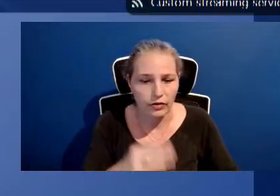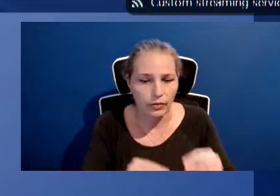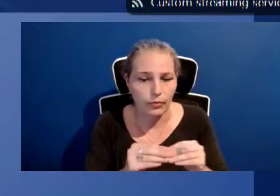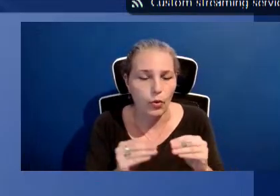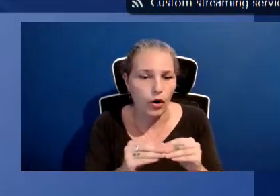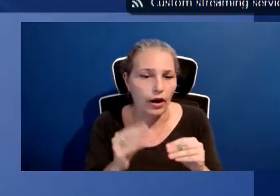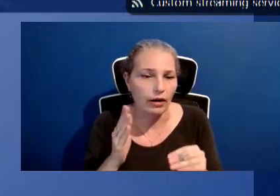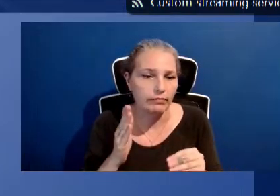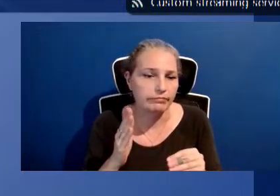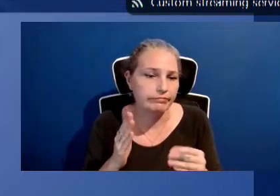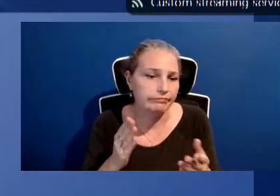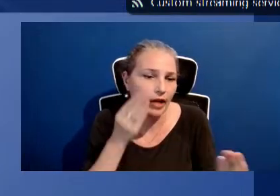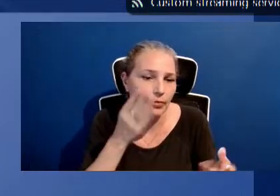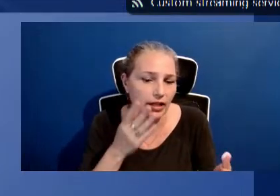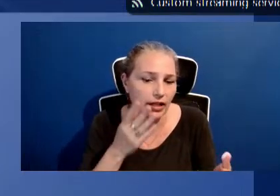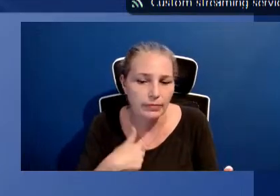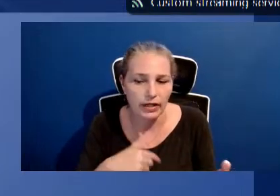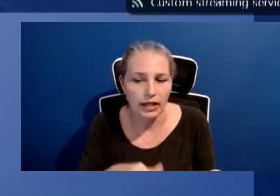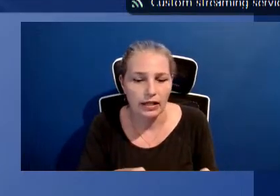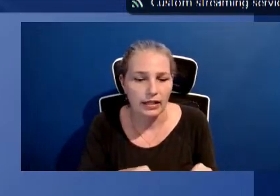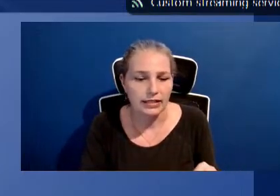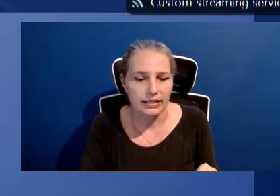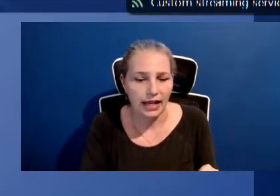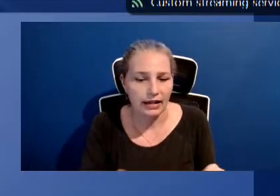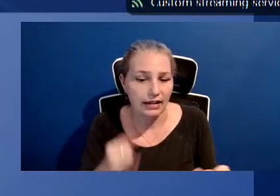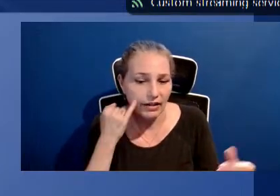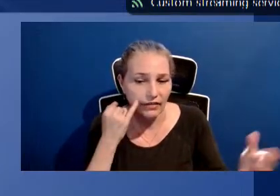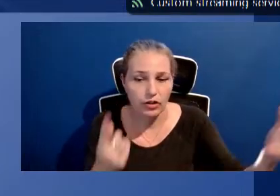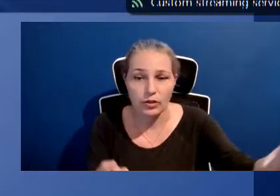now, I'll stick around to answer any questions. But thank you for your time.